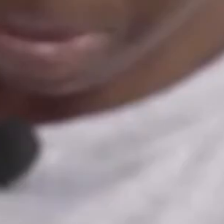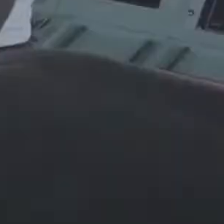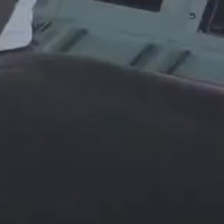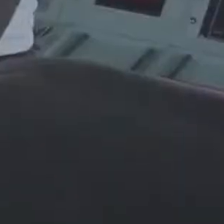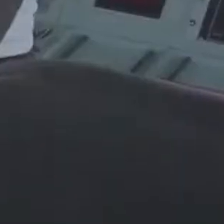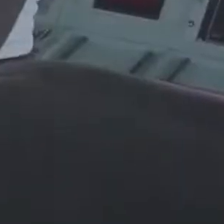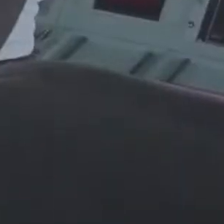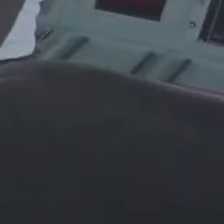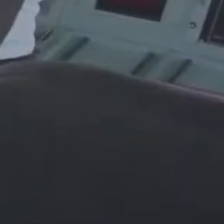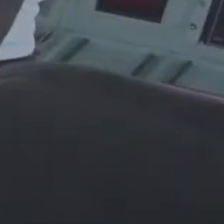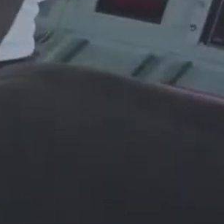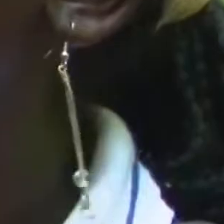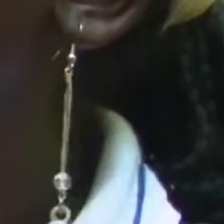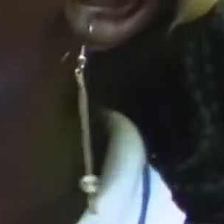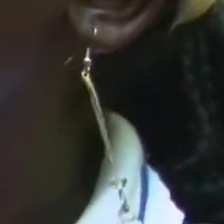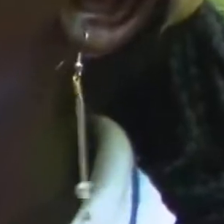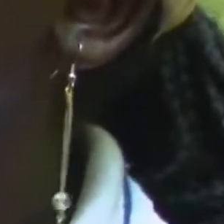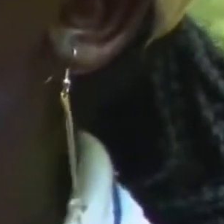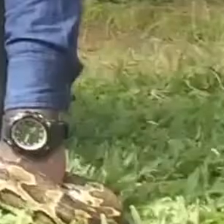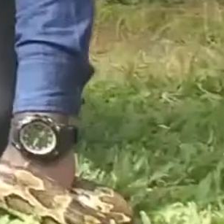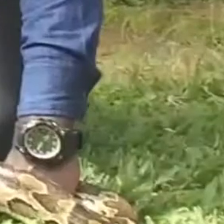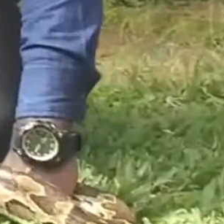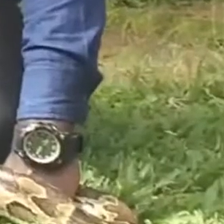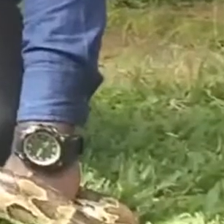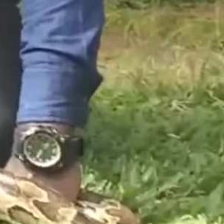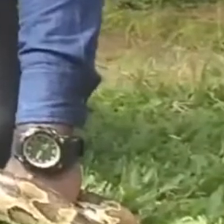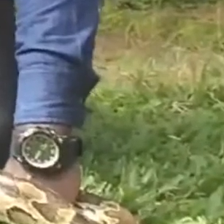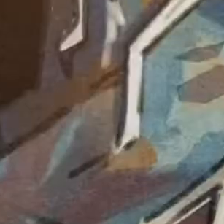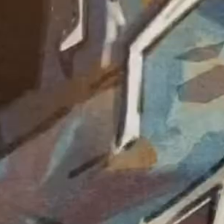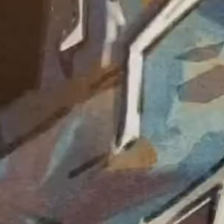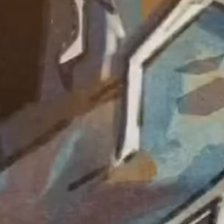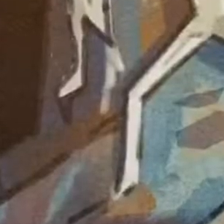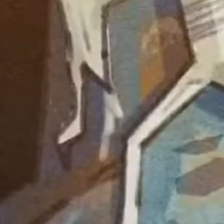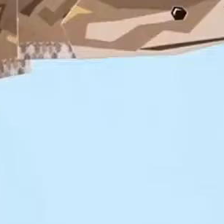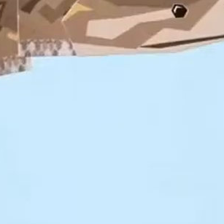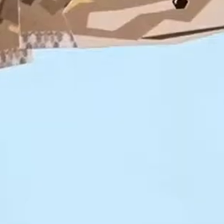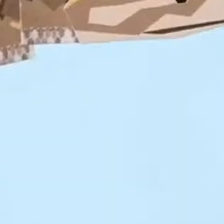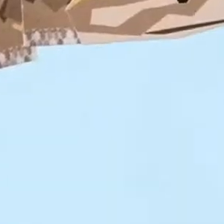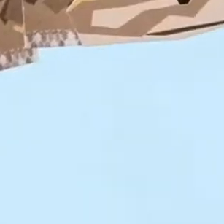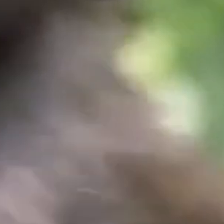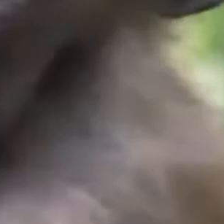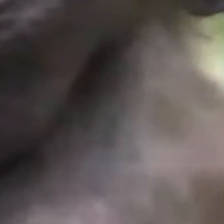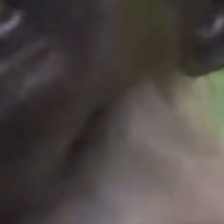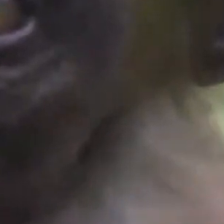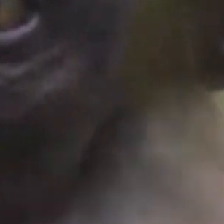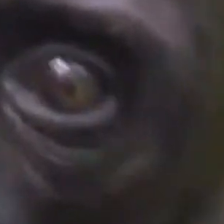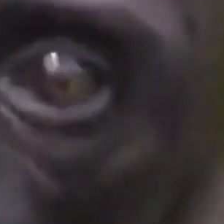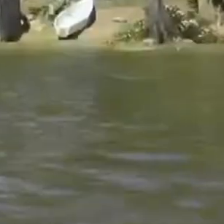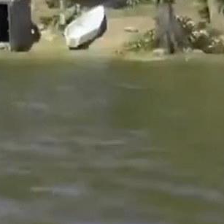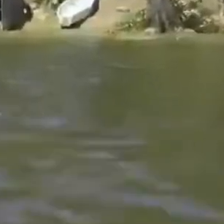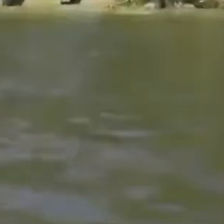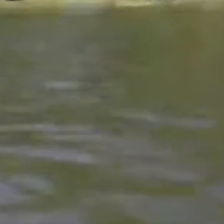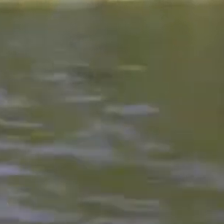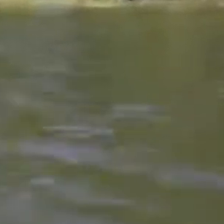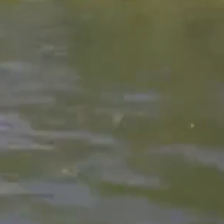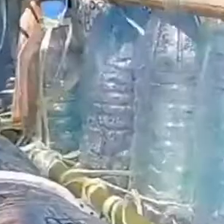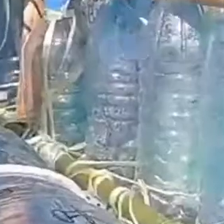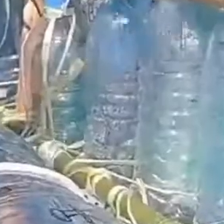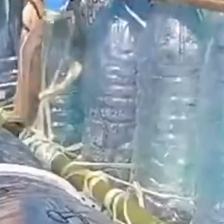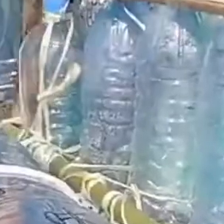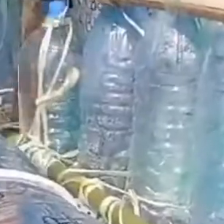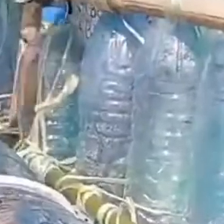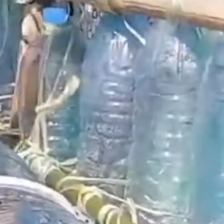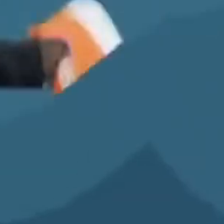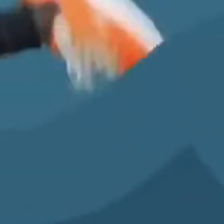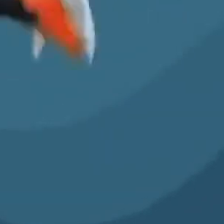Meet incredible scientists and learn fantastic facts. Explore, discover, be amazed. Be part of the next